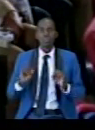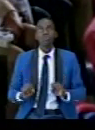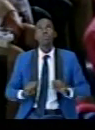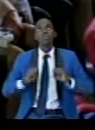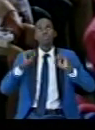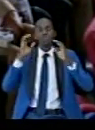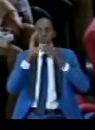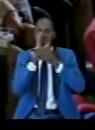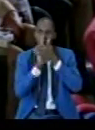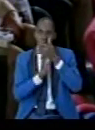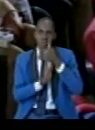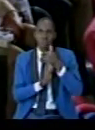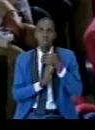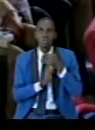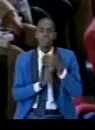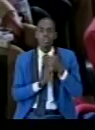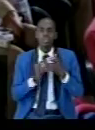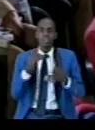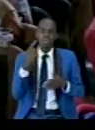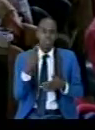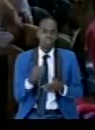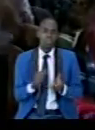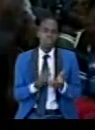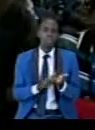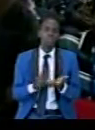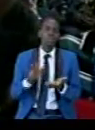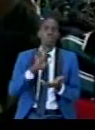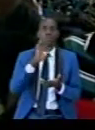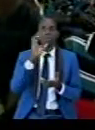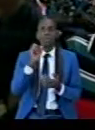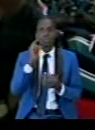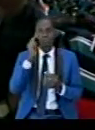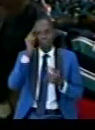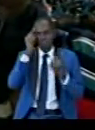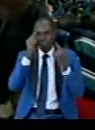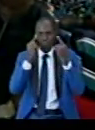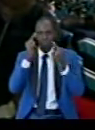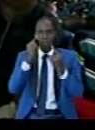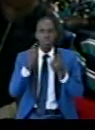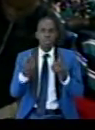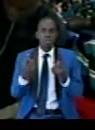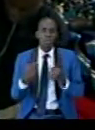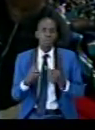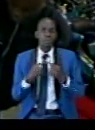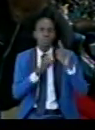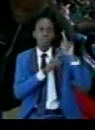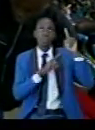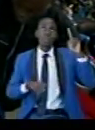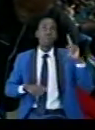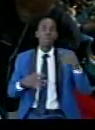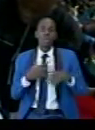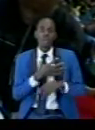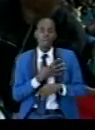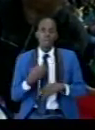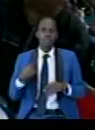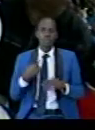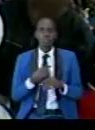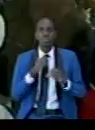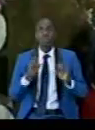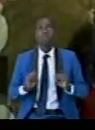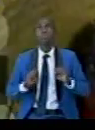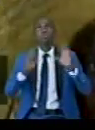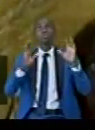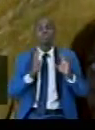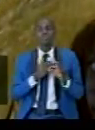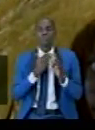Is glorious, the glorious consecration. We come to the Lord and we sacrifice our praise,